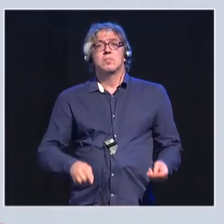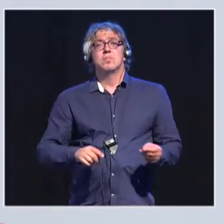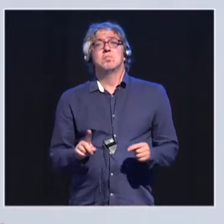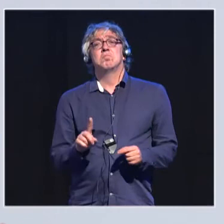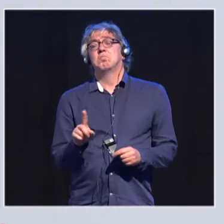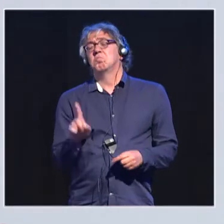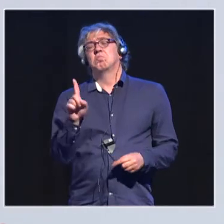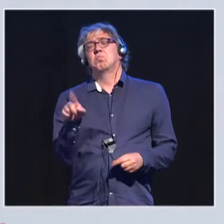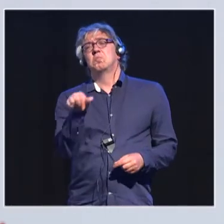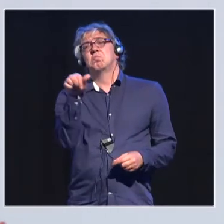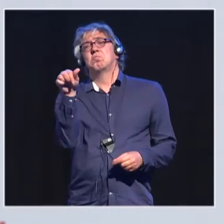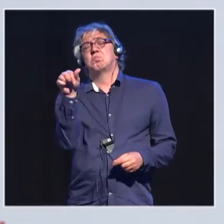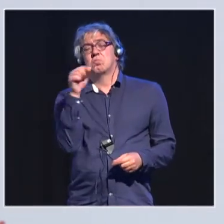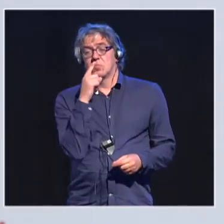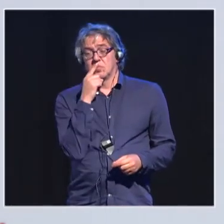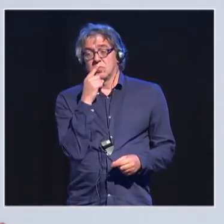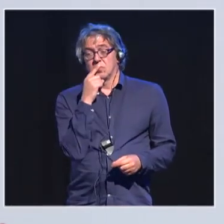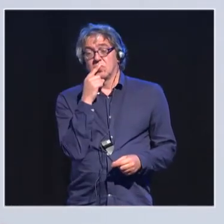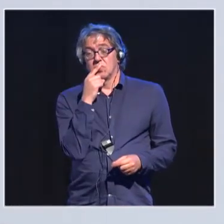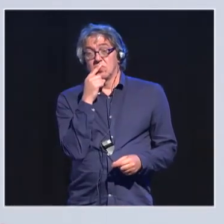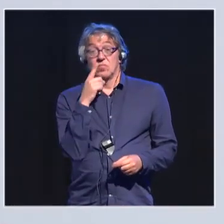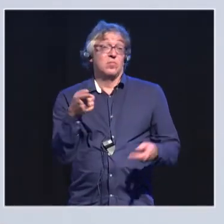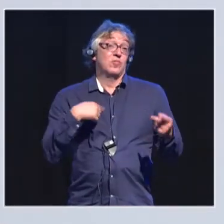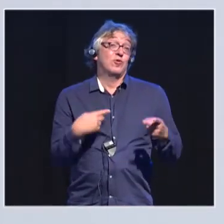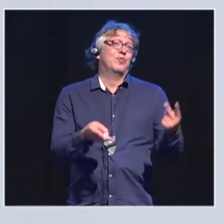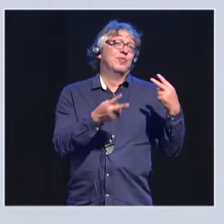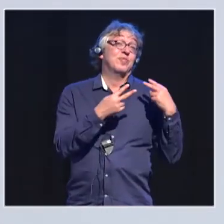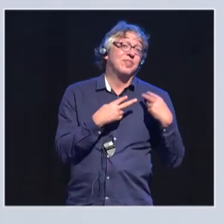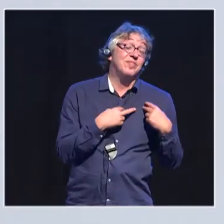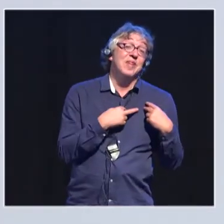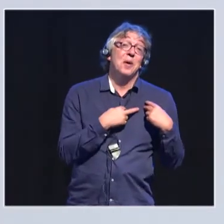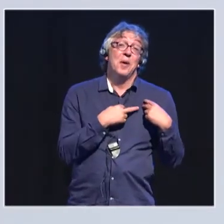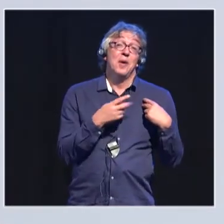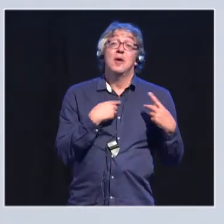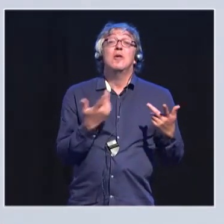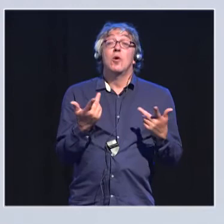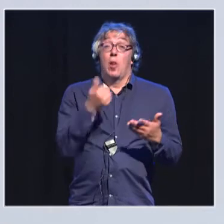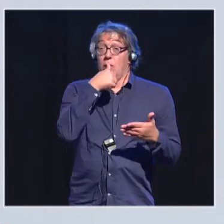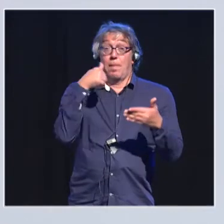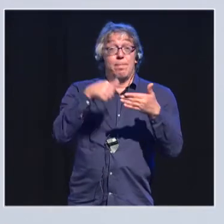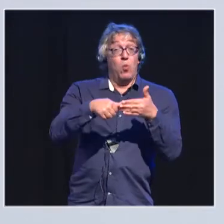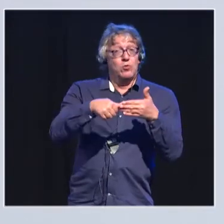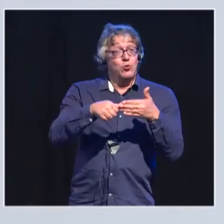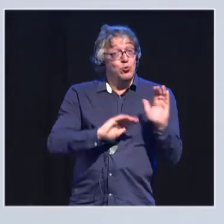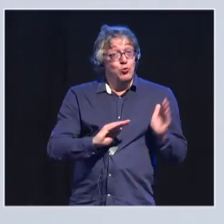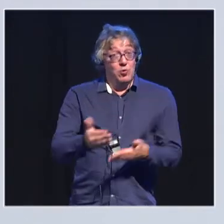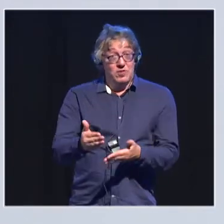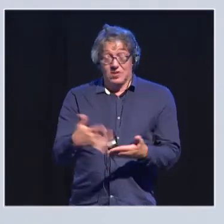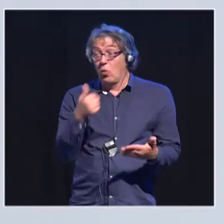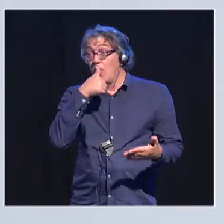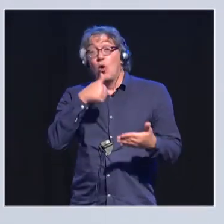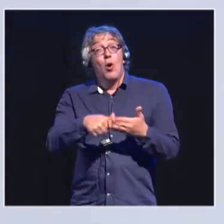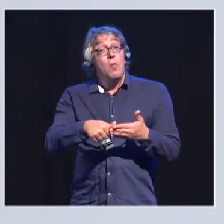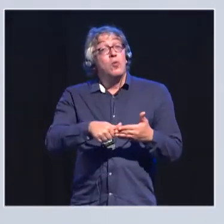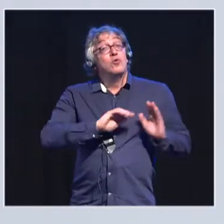from our perspective, which it's within my portfolio, by the way, is postal services. How do we transform postal services from